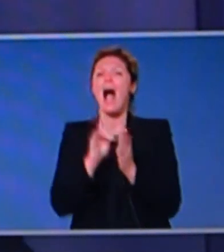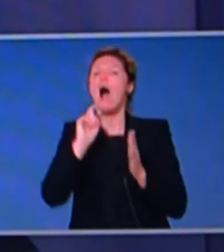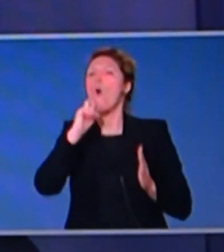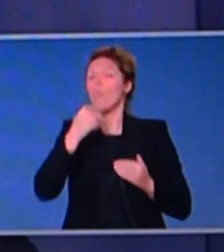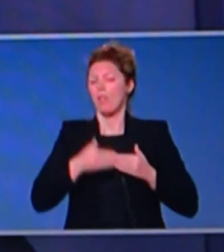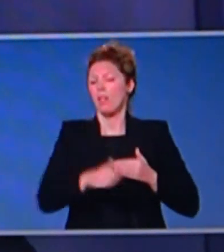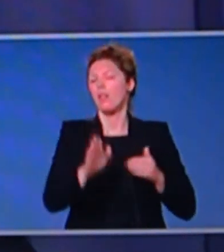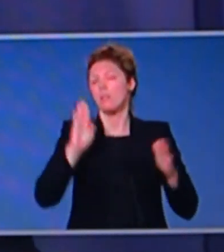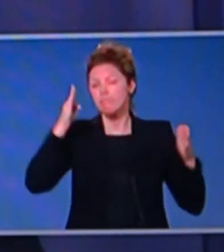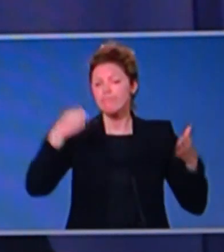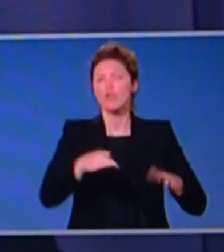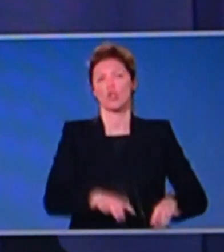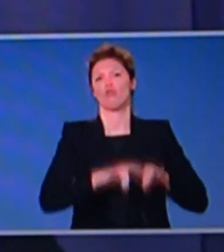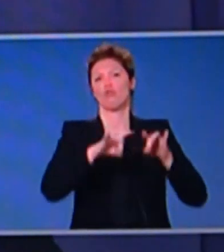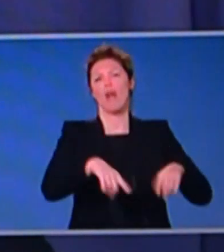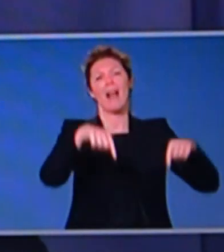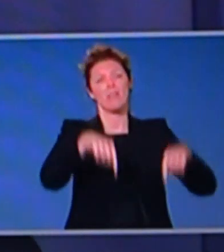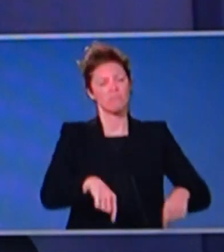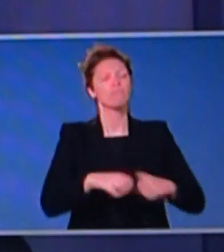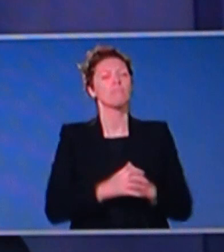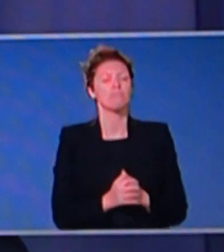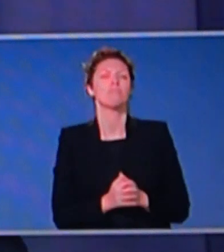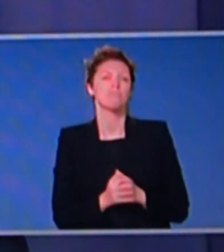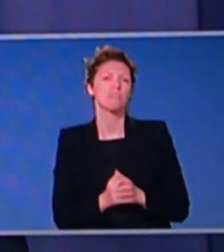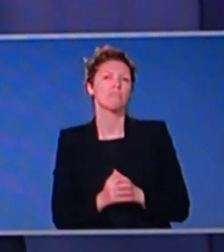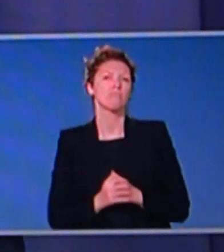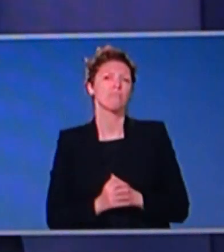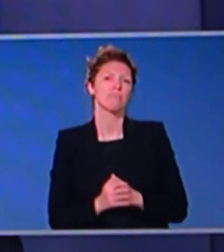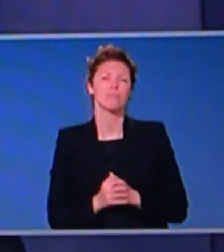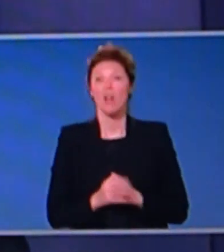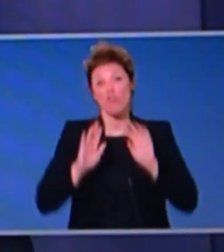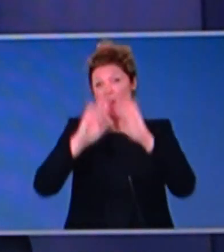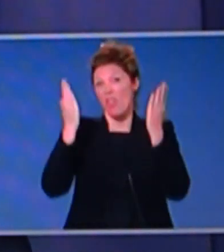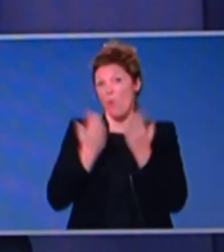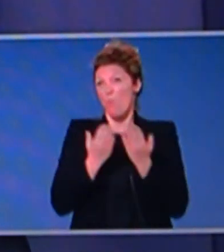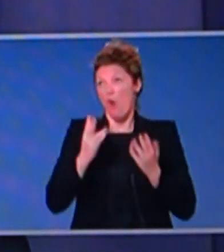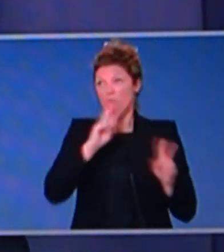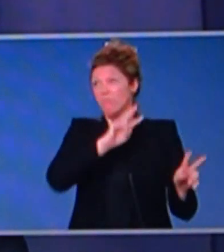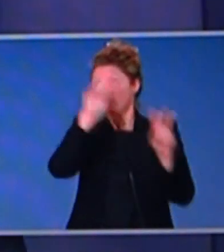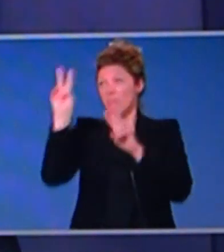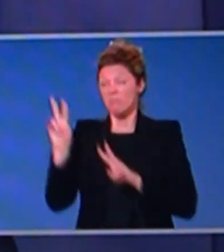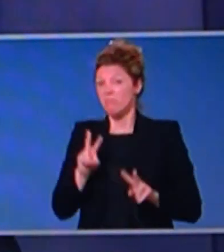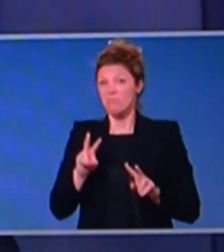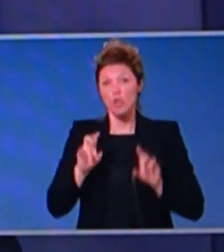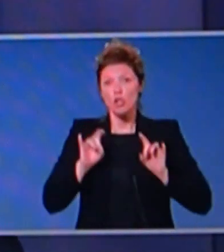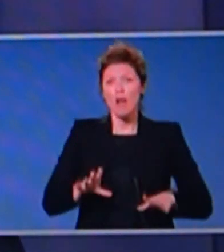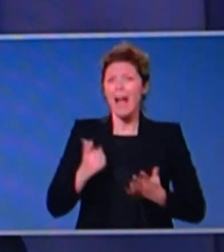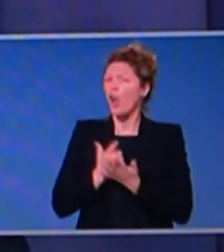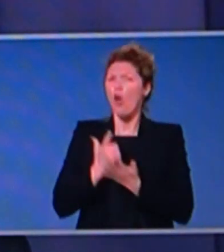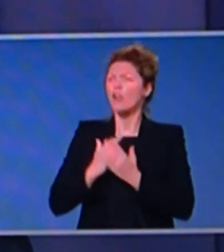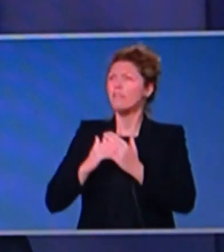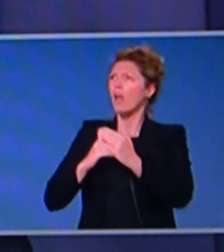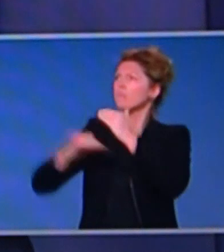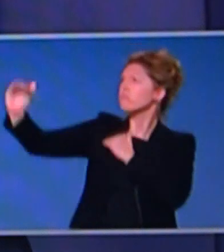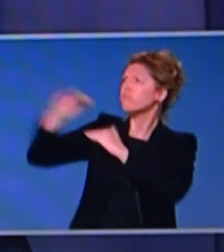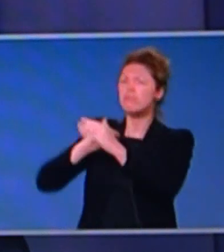pursuing. Australians will find markets, as we have been now for a long time, all around the world. And for many years now, our markets have been diversifying.